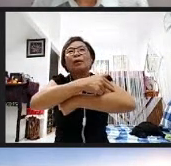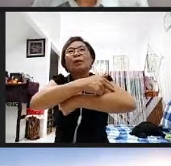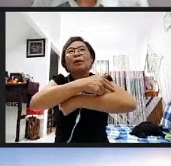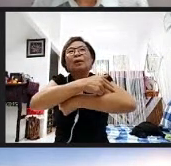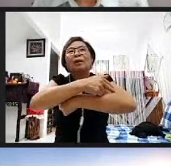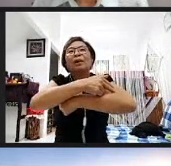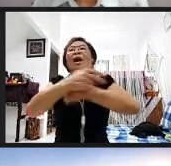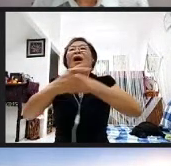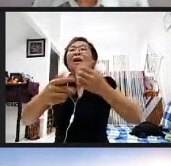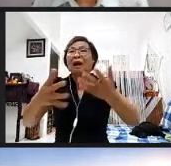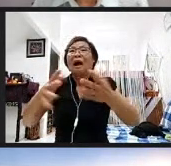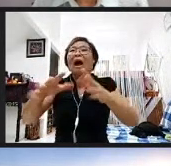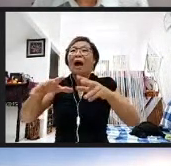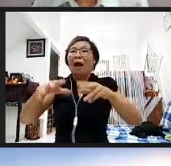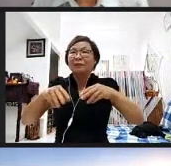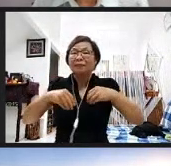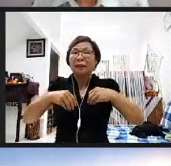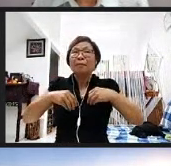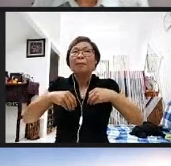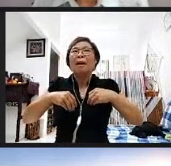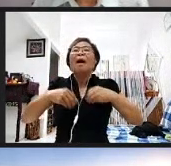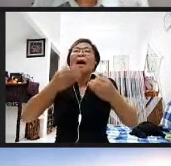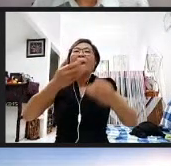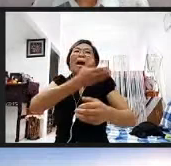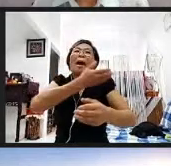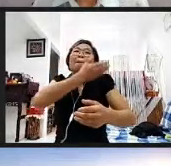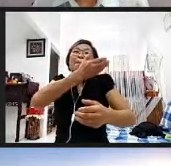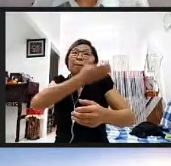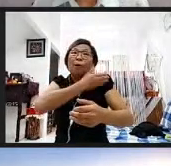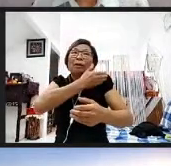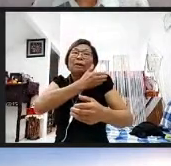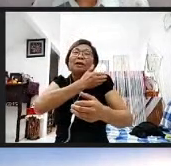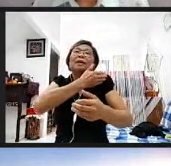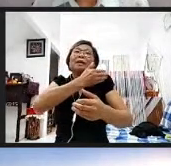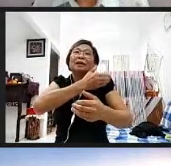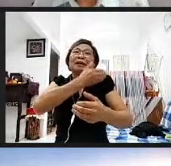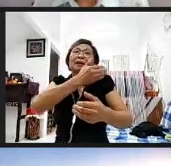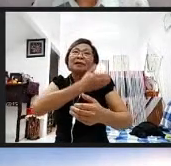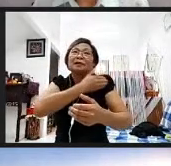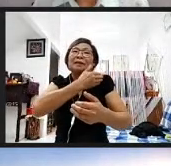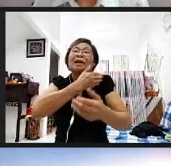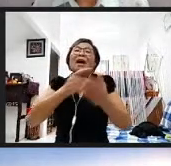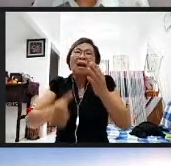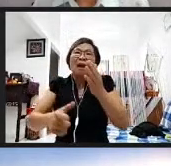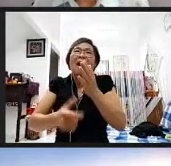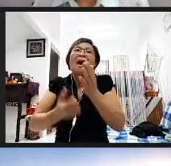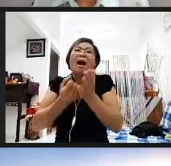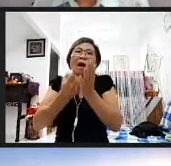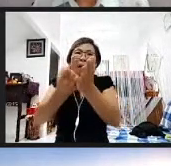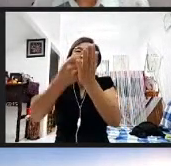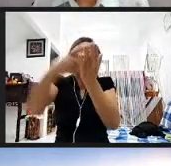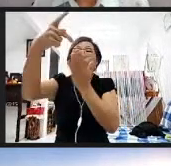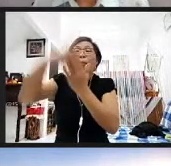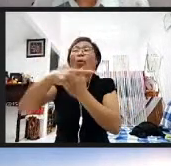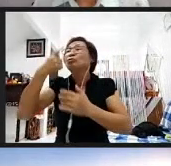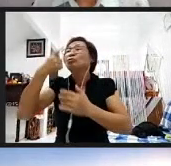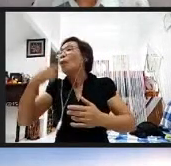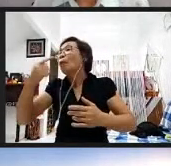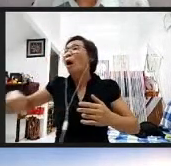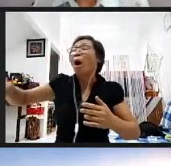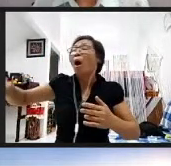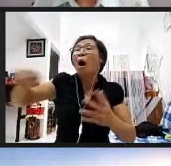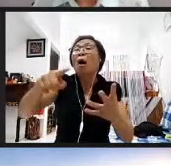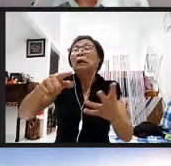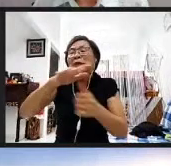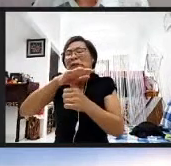assistance program. Mian is the expert. I'm glad that the hospital also has an employee assistance program. If anyone is distressed, they can